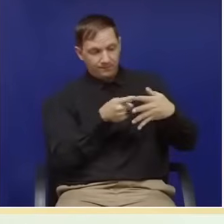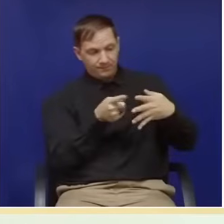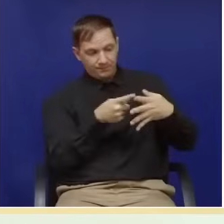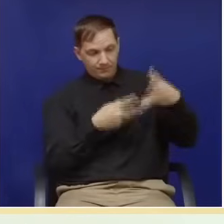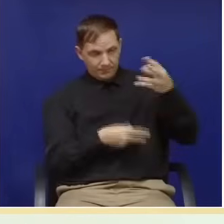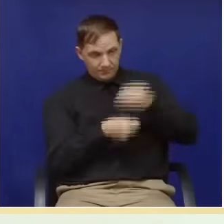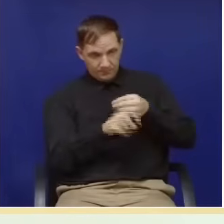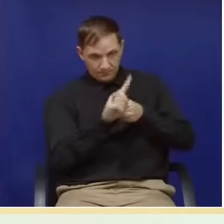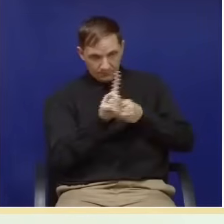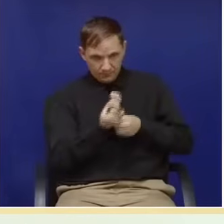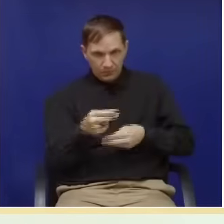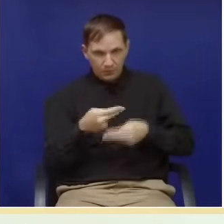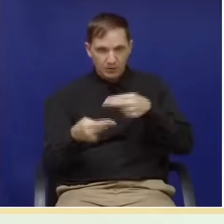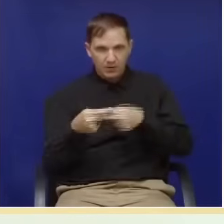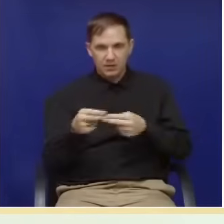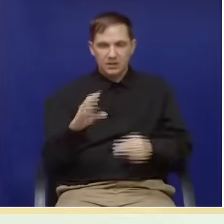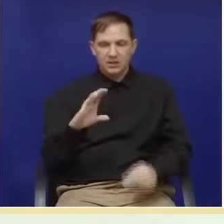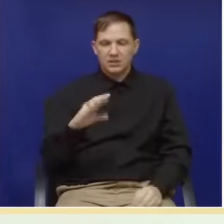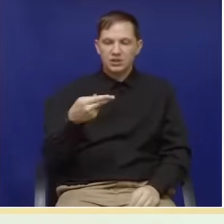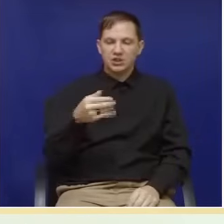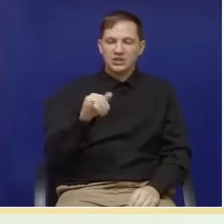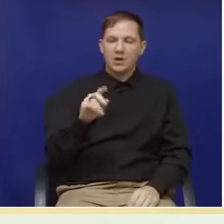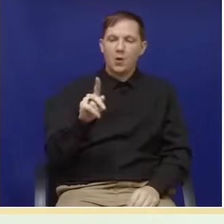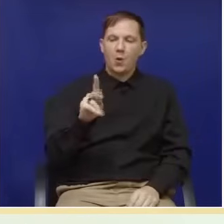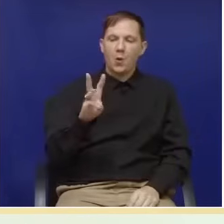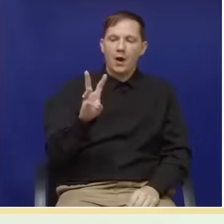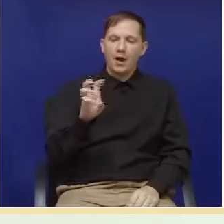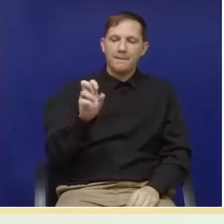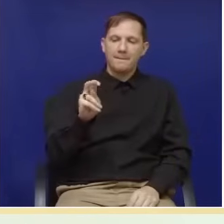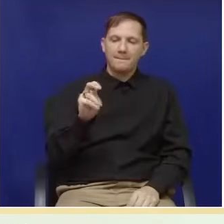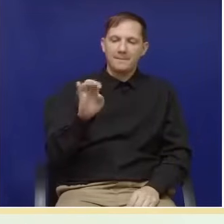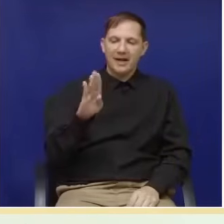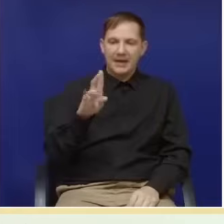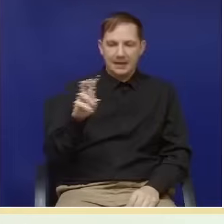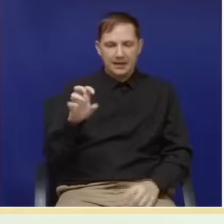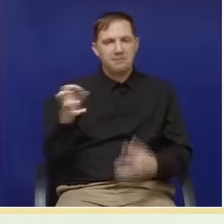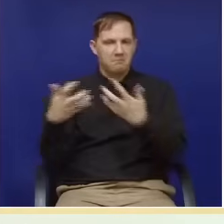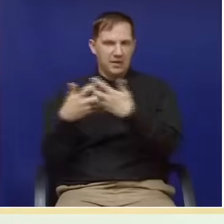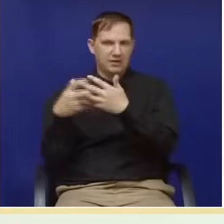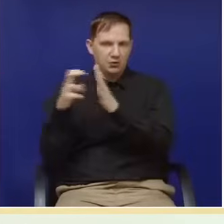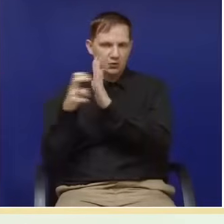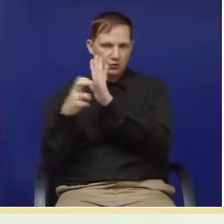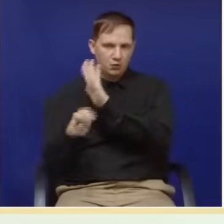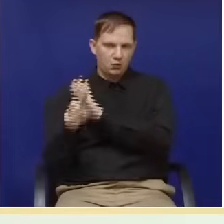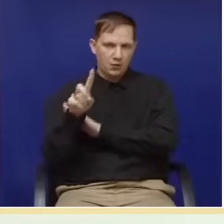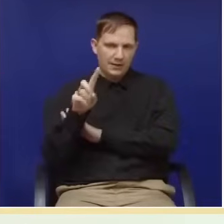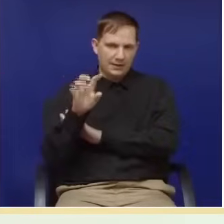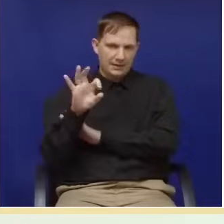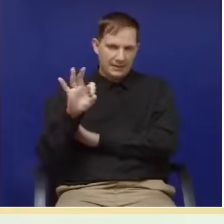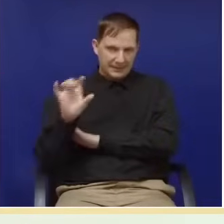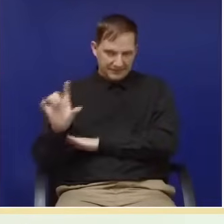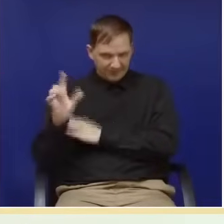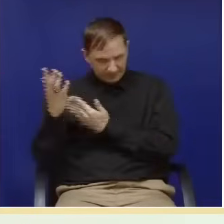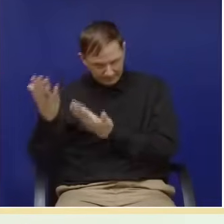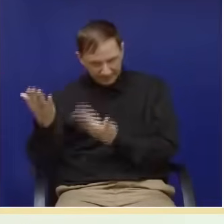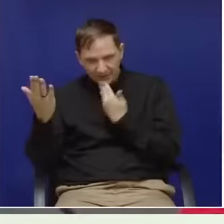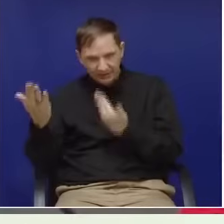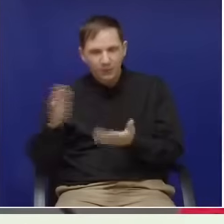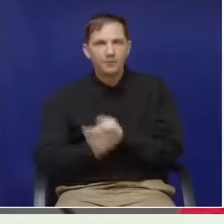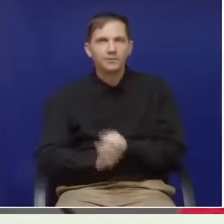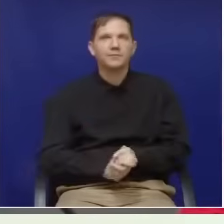by Honorable Shikwamban in accordance with Rule 137. Honorable. Thank you, House